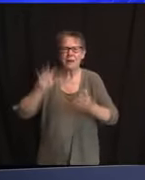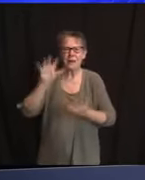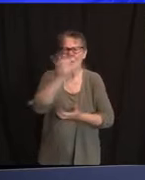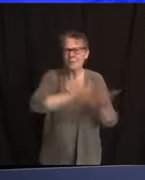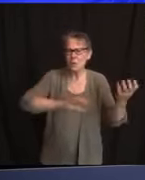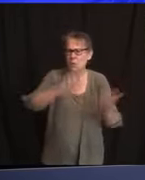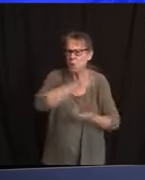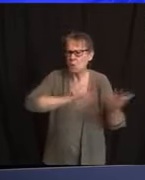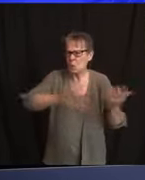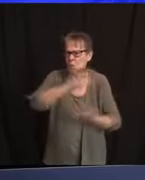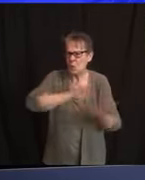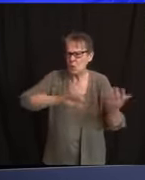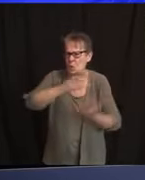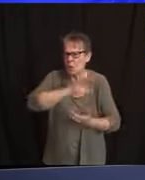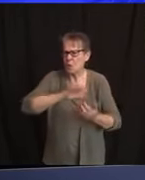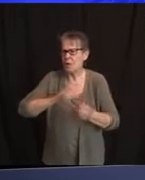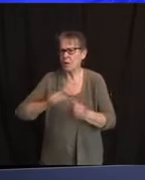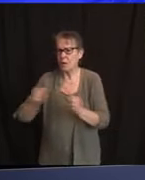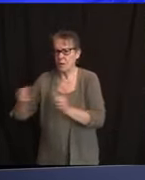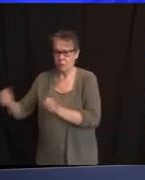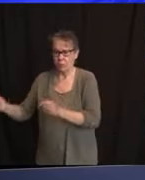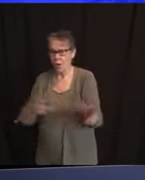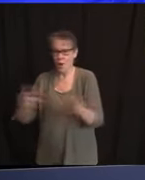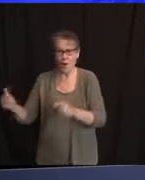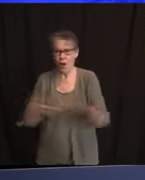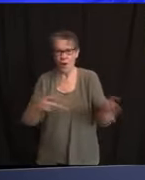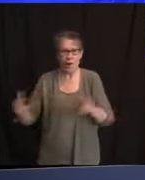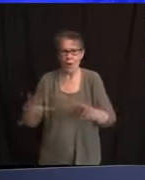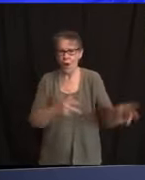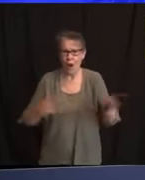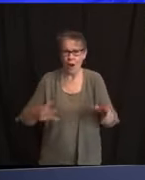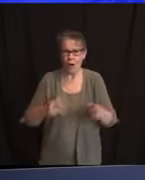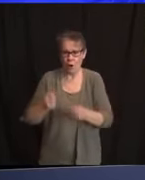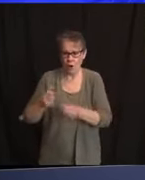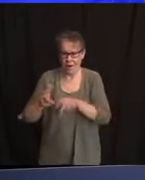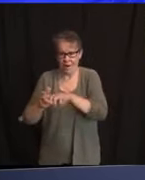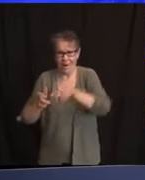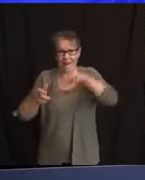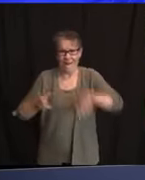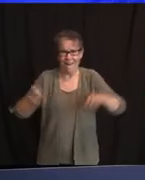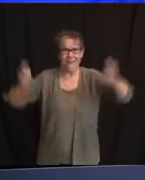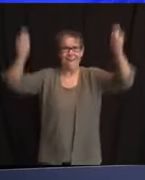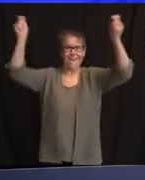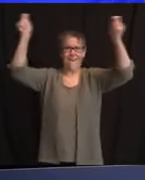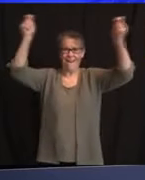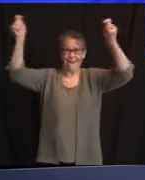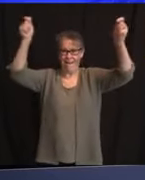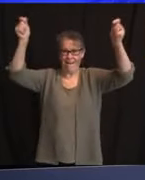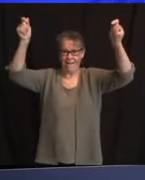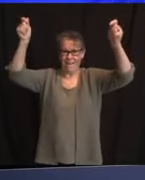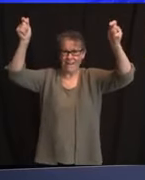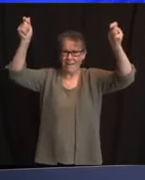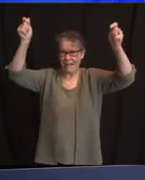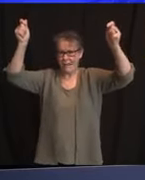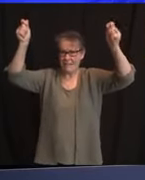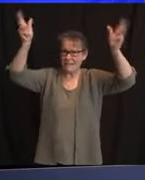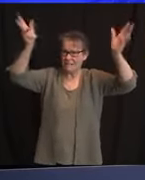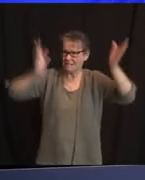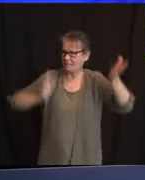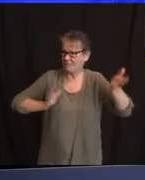parades, and we've seen it with fire departments and police. I think the governor commented on it 2 weeks ago. It's a great gesture to give that sense